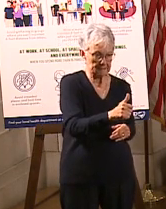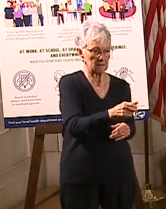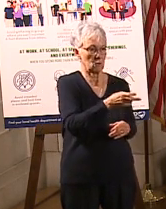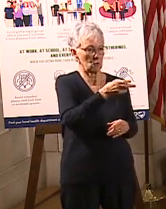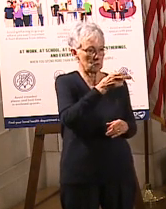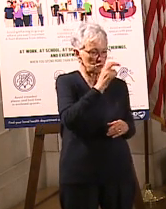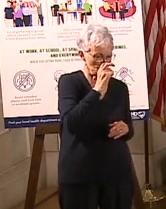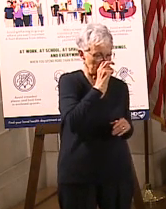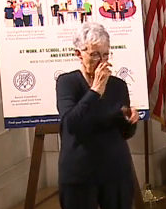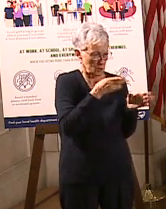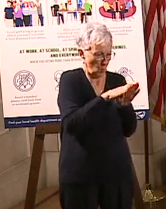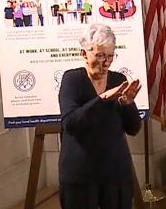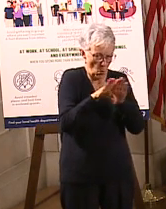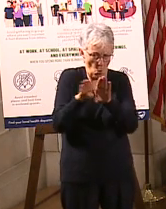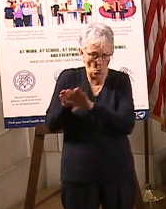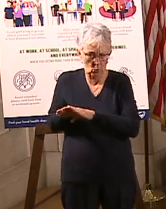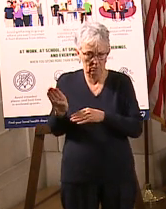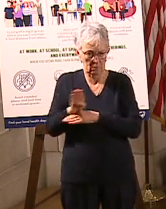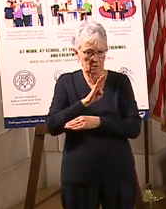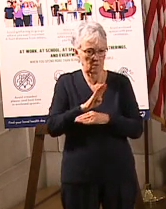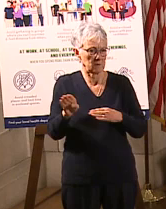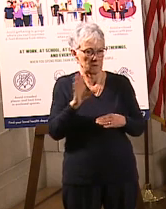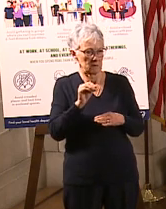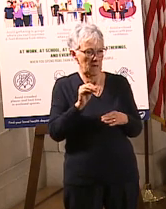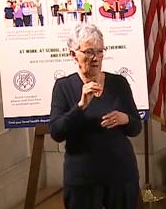and that's why we've tried to strike a balance here in Nebraska.